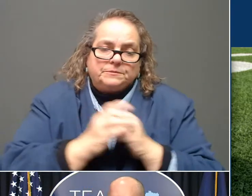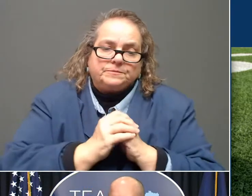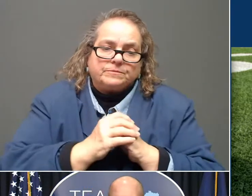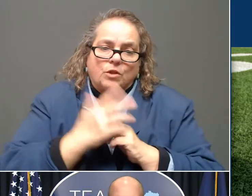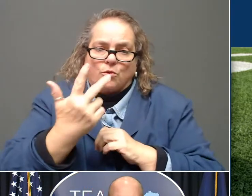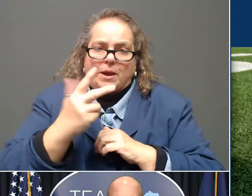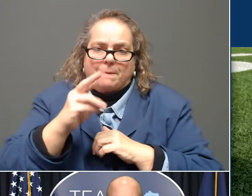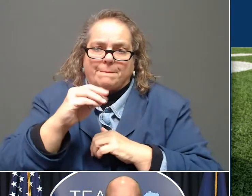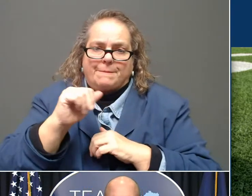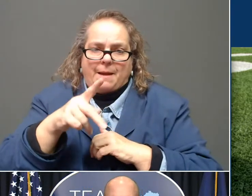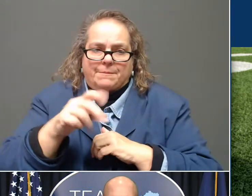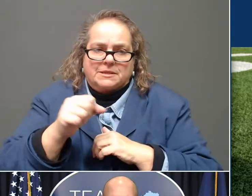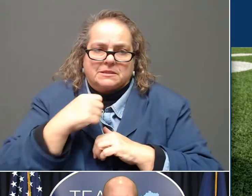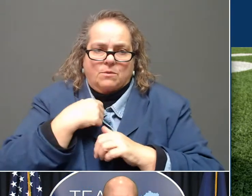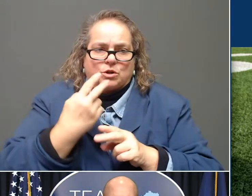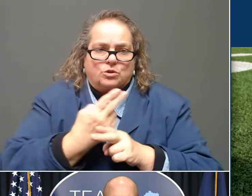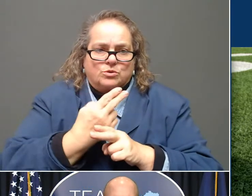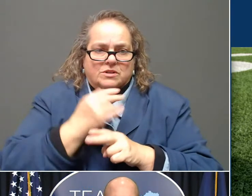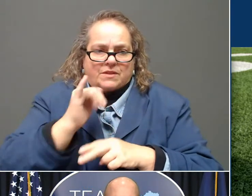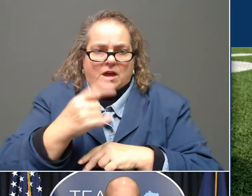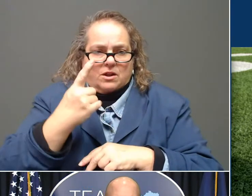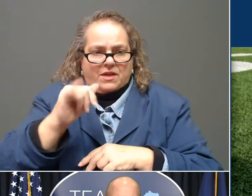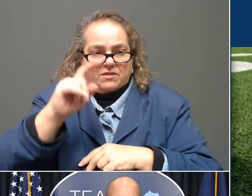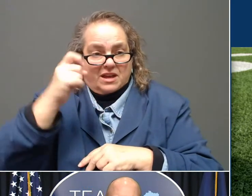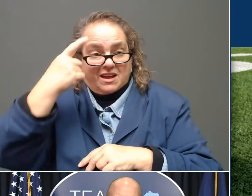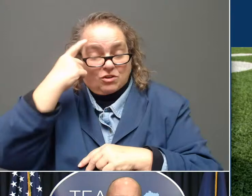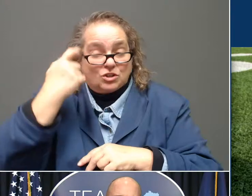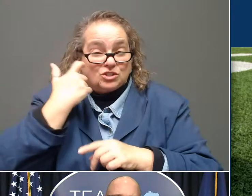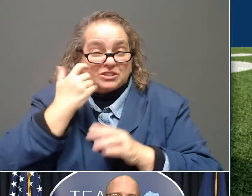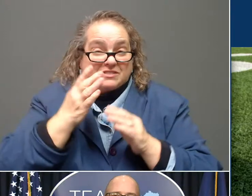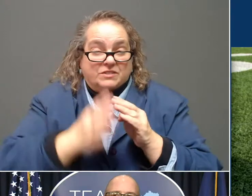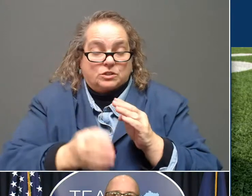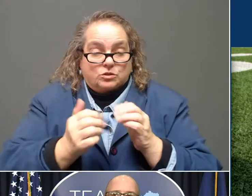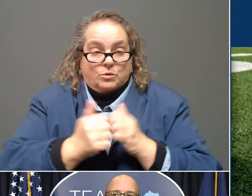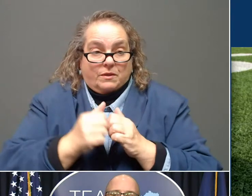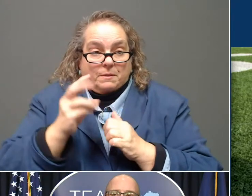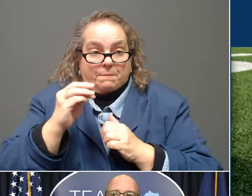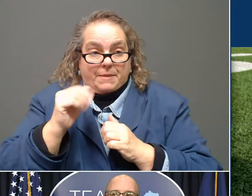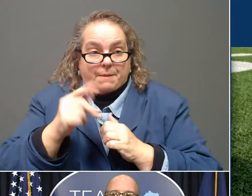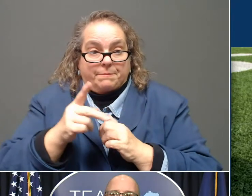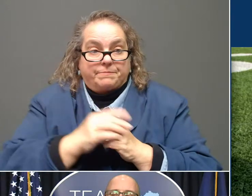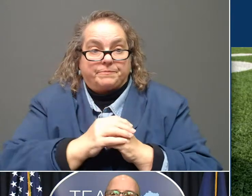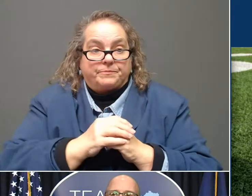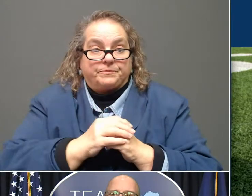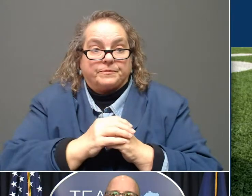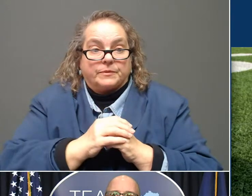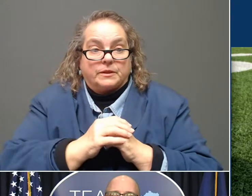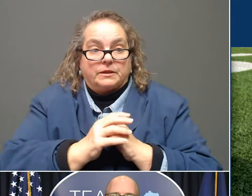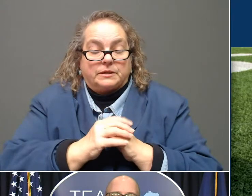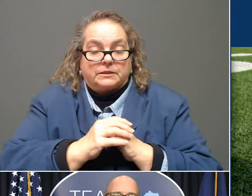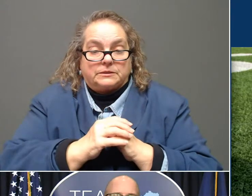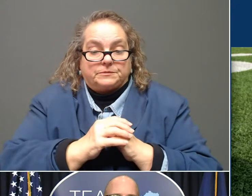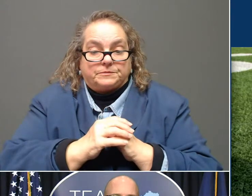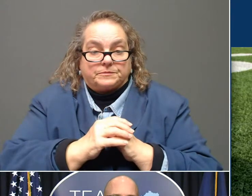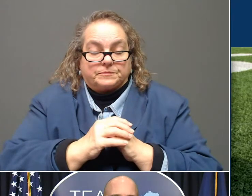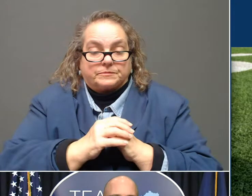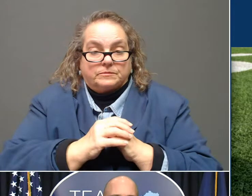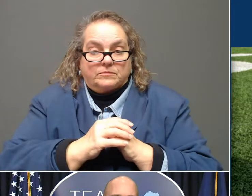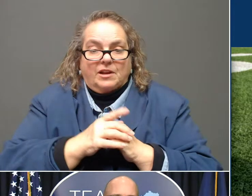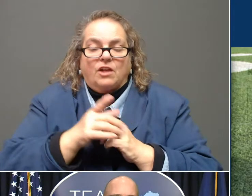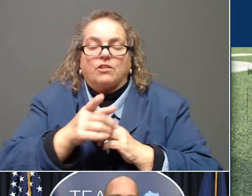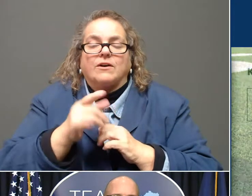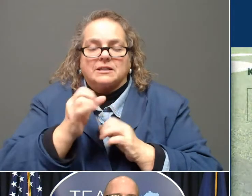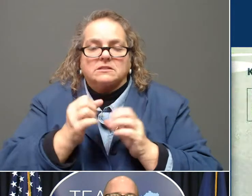have a fever, if you have any symptoms that imply a cold or COVID or the flu, stay home. Don't get together with others. You'll